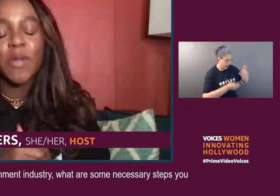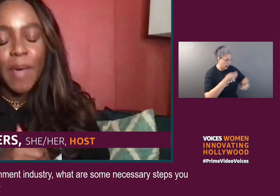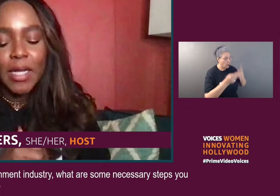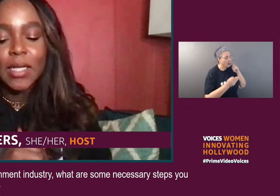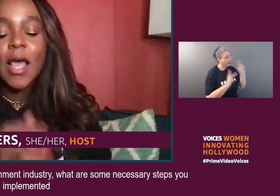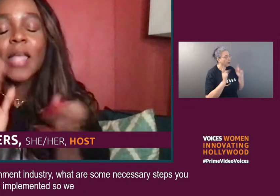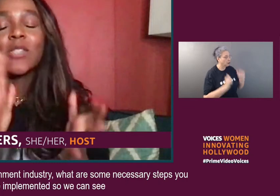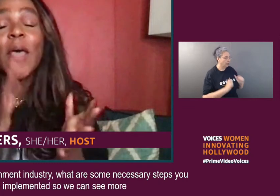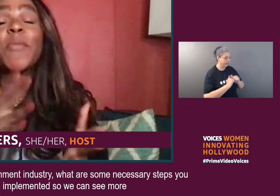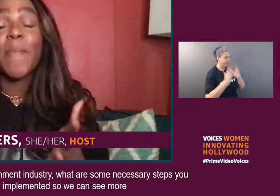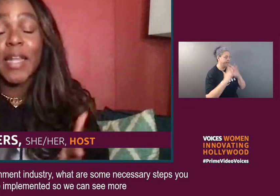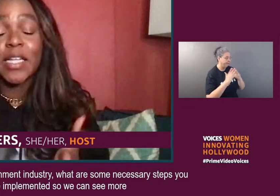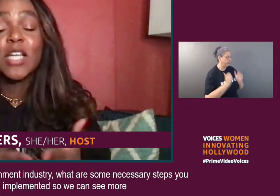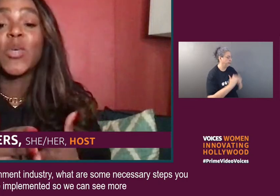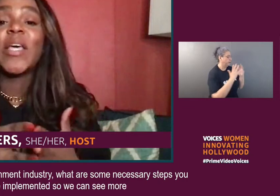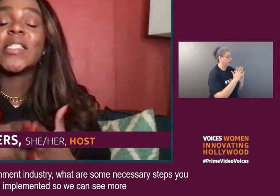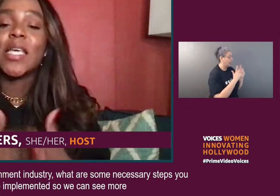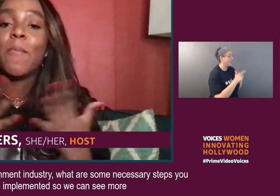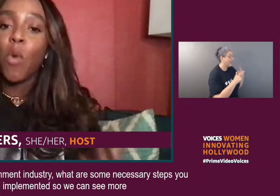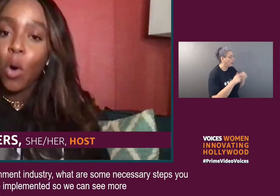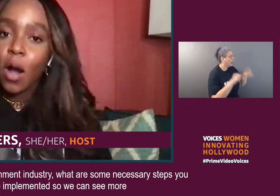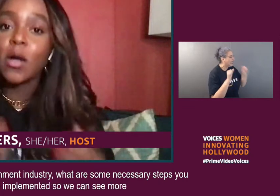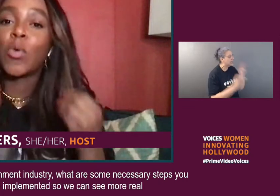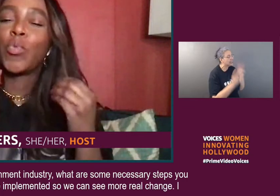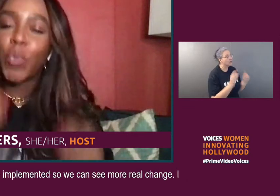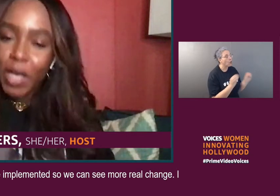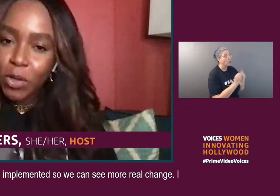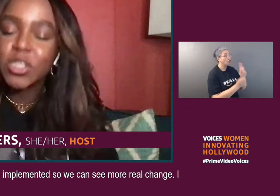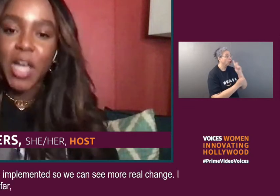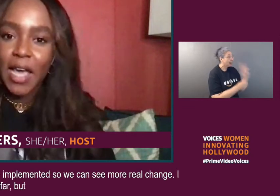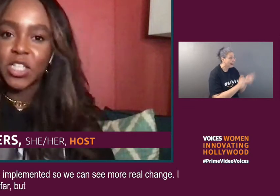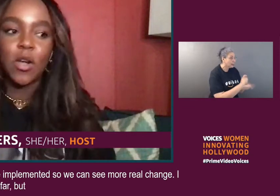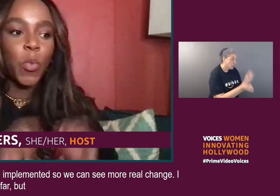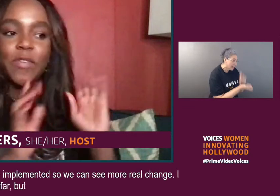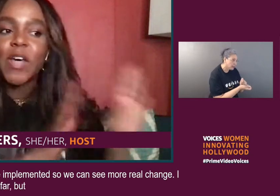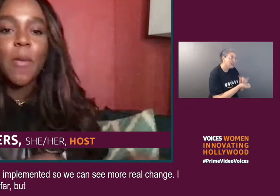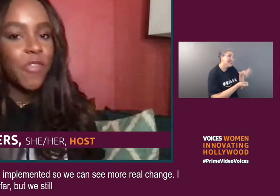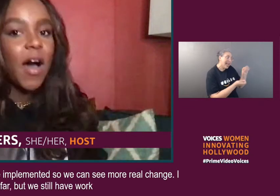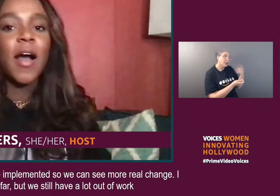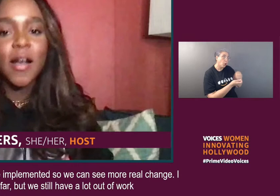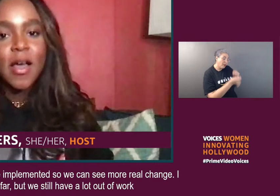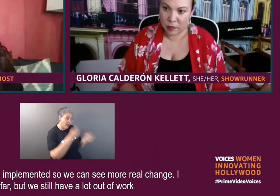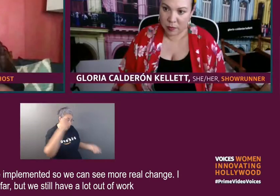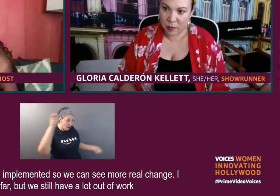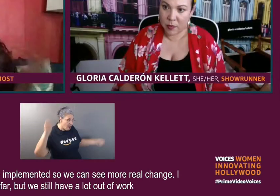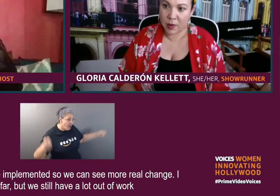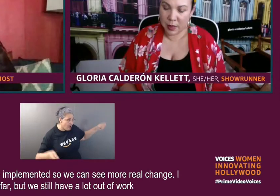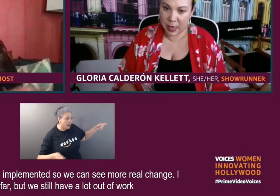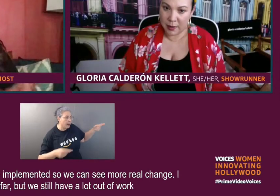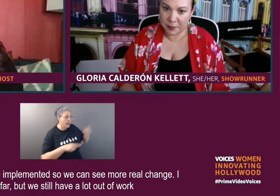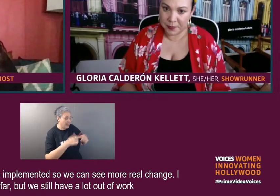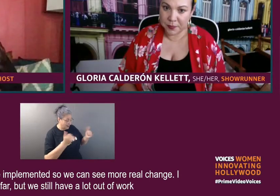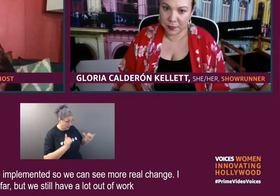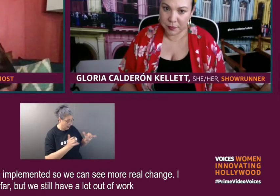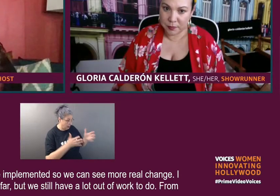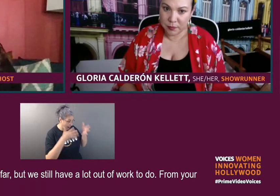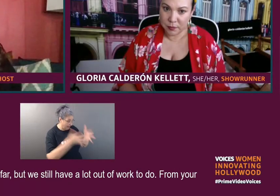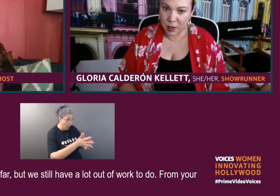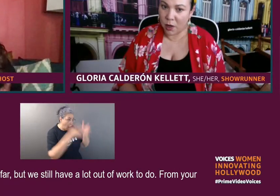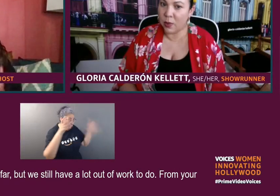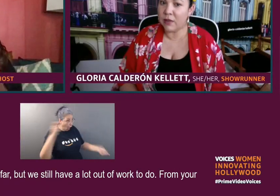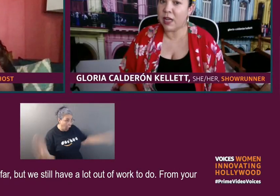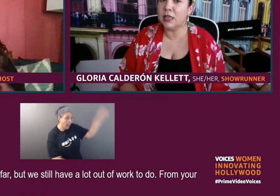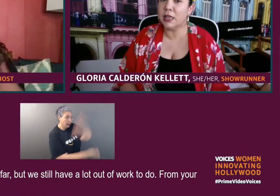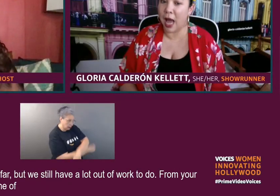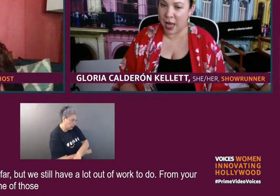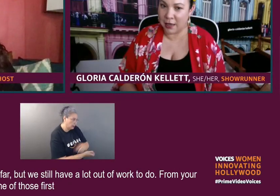need to be implemented so we can see more real change? I know we've come far, but we still have a lot of work to do.